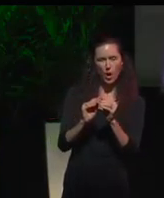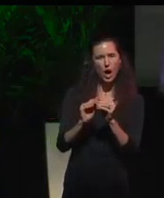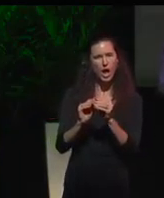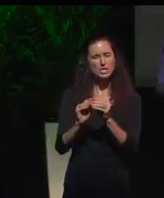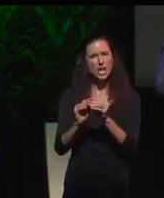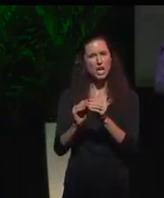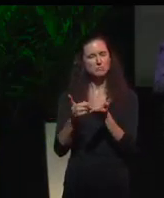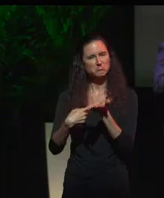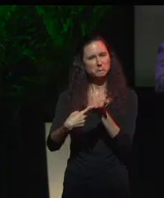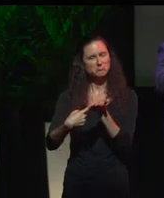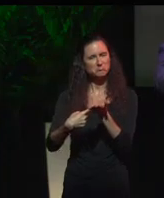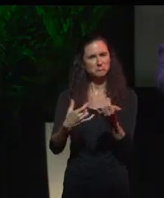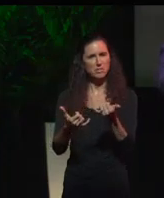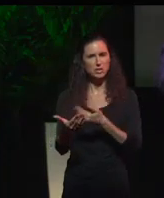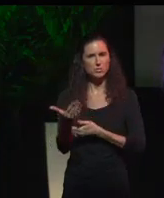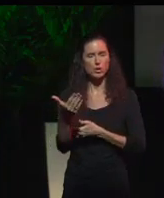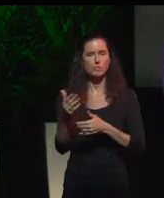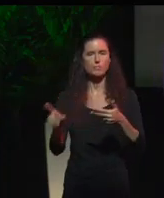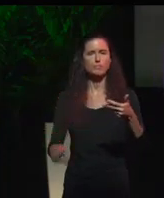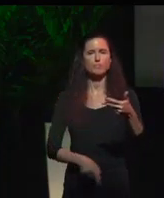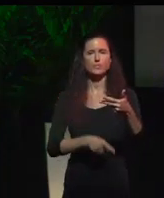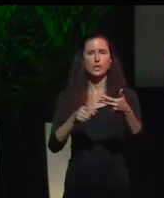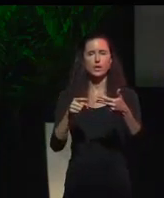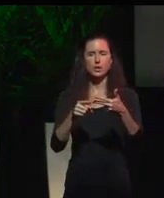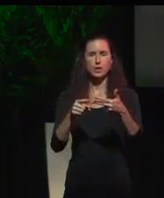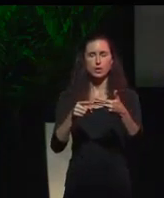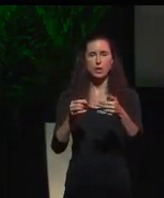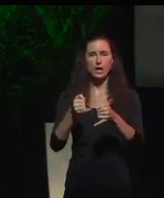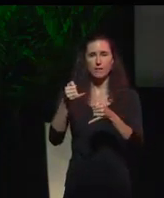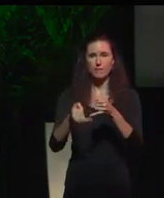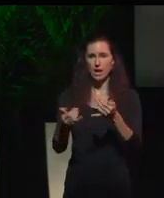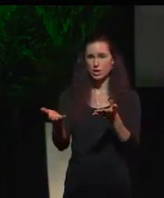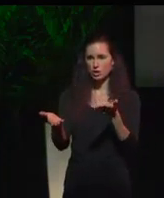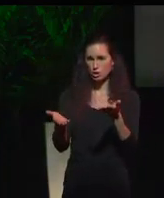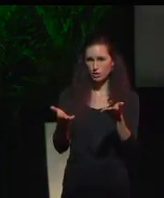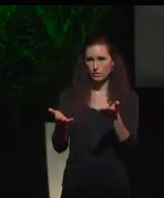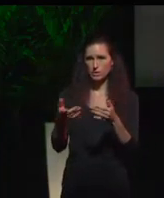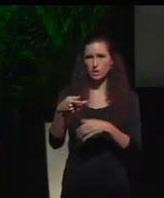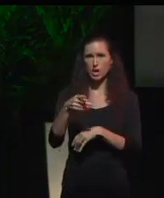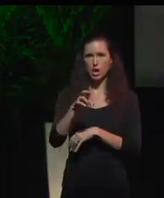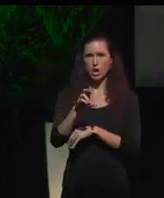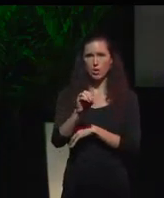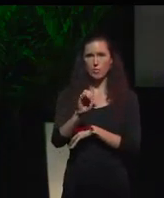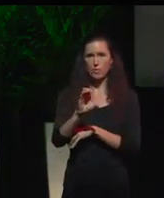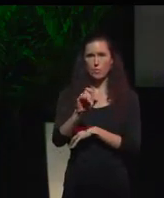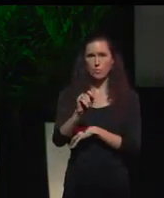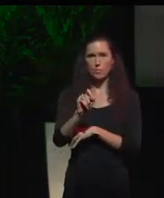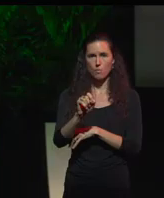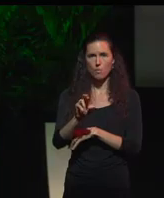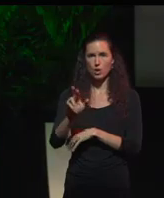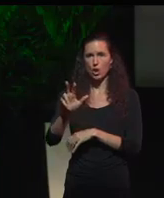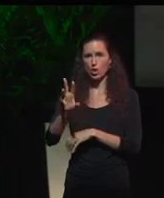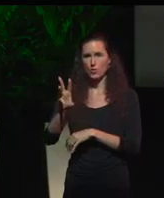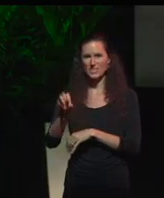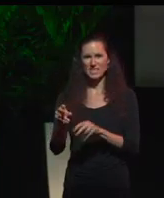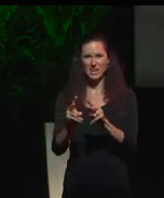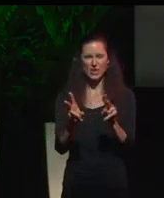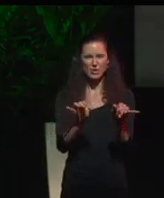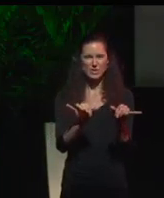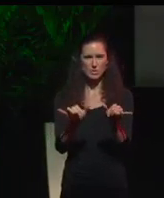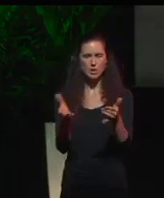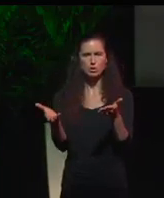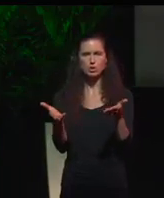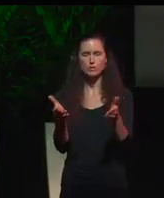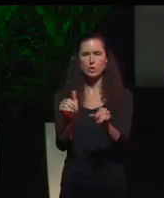morning. And then the third and final service that I'll talk about is Proctor 360, or a very similar service, because we